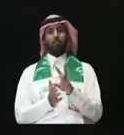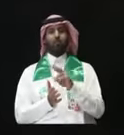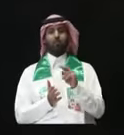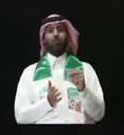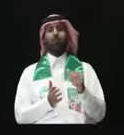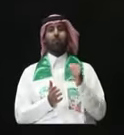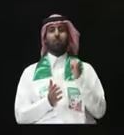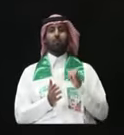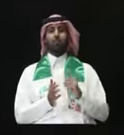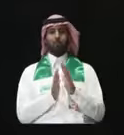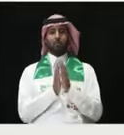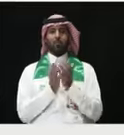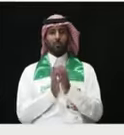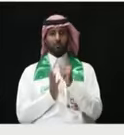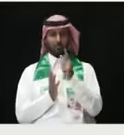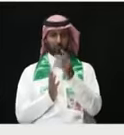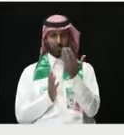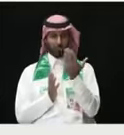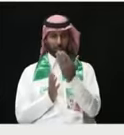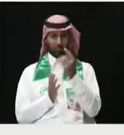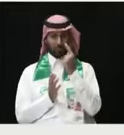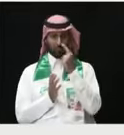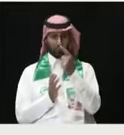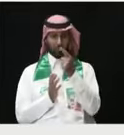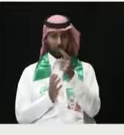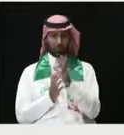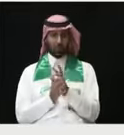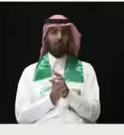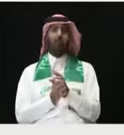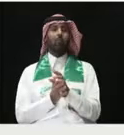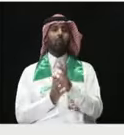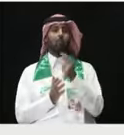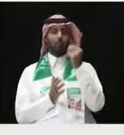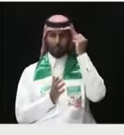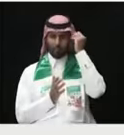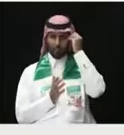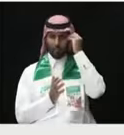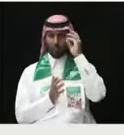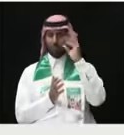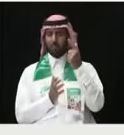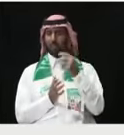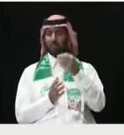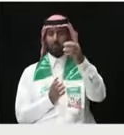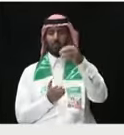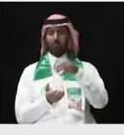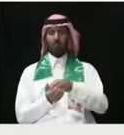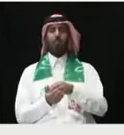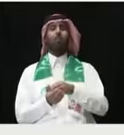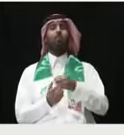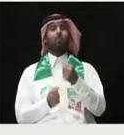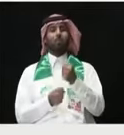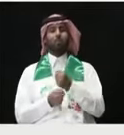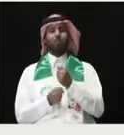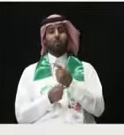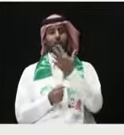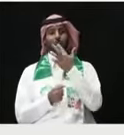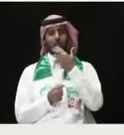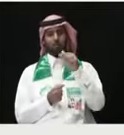Okay, in this unit, in this lesson, you will get to know how to use simple past